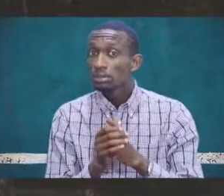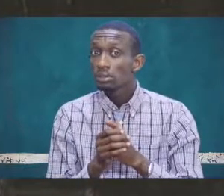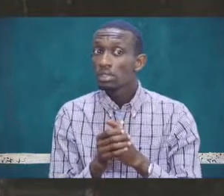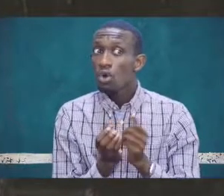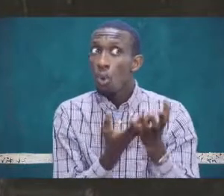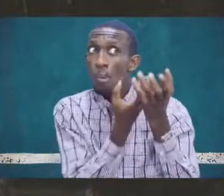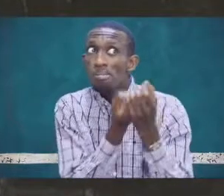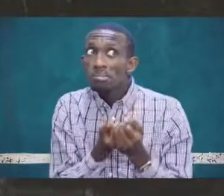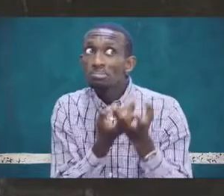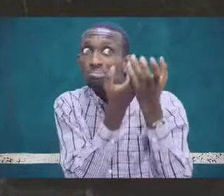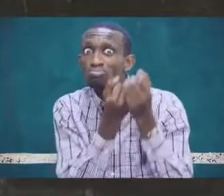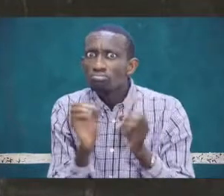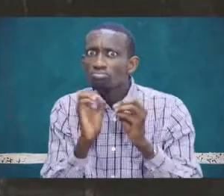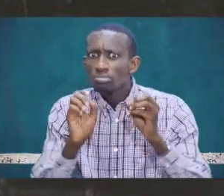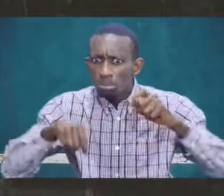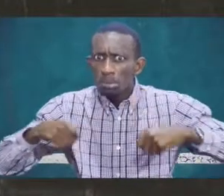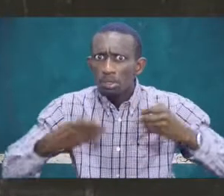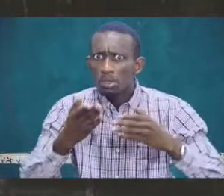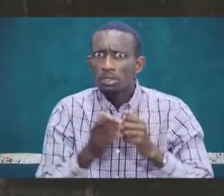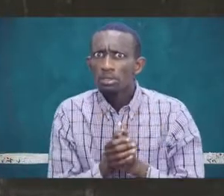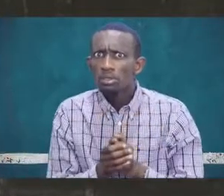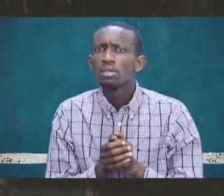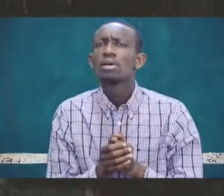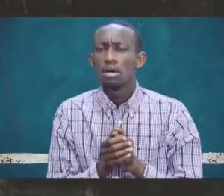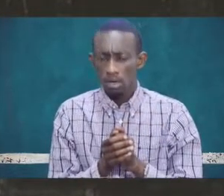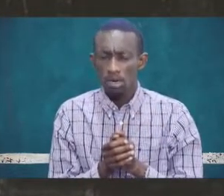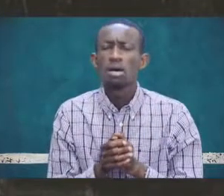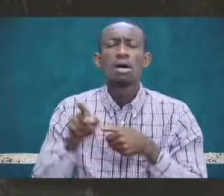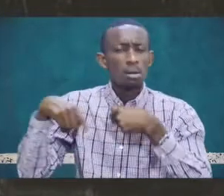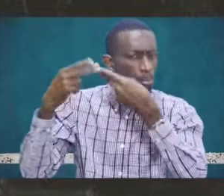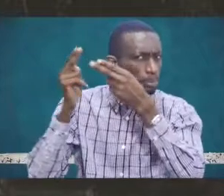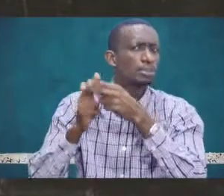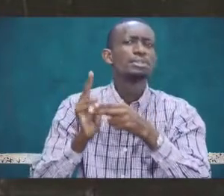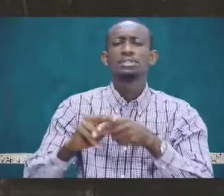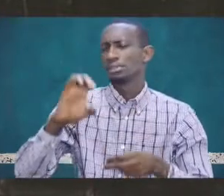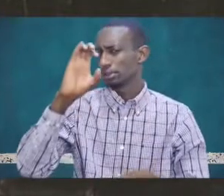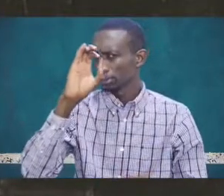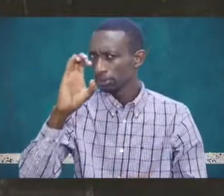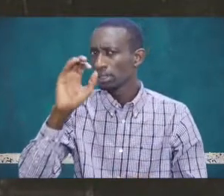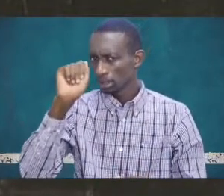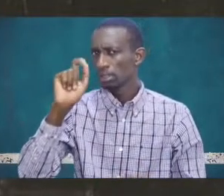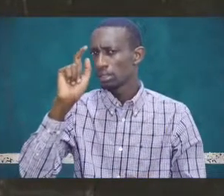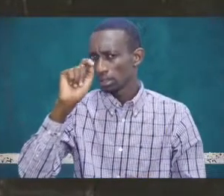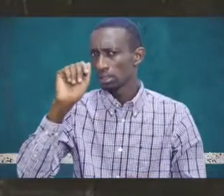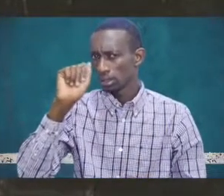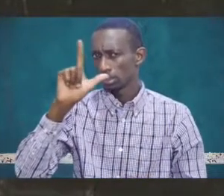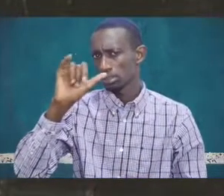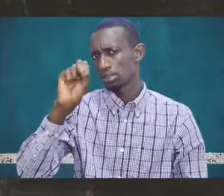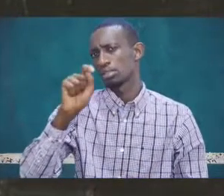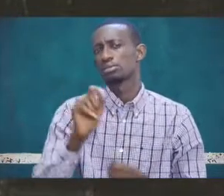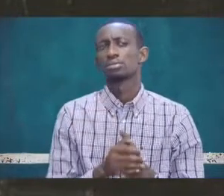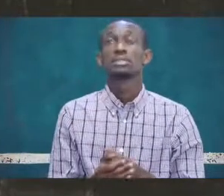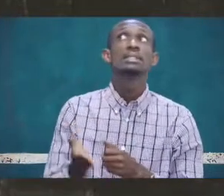consumed within the reaction, it is referred to as a catalyst. So that is why this concentrated sulfuric